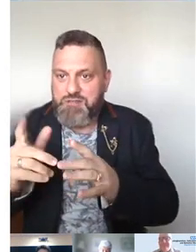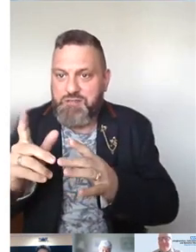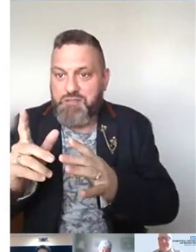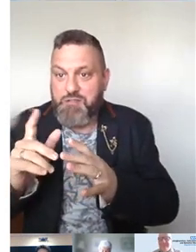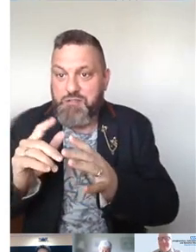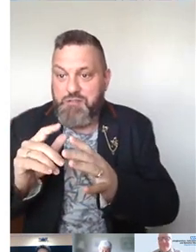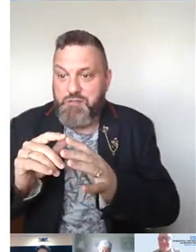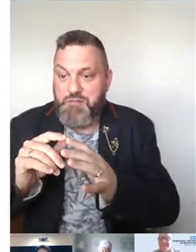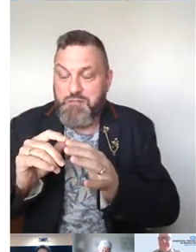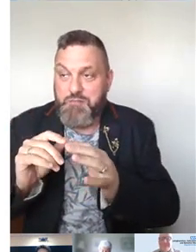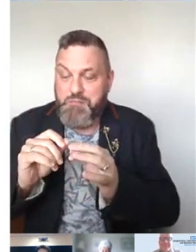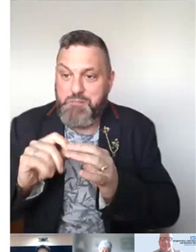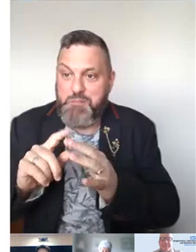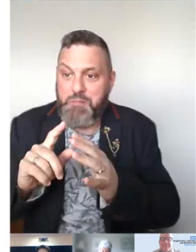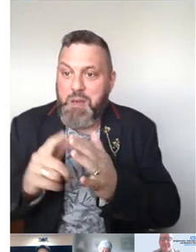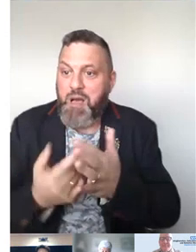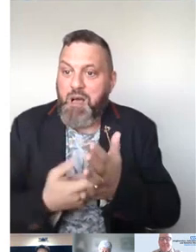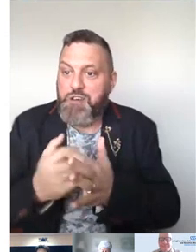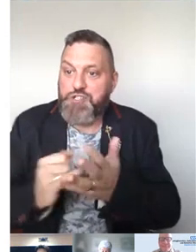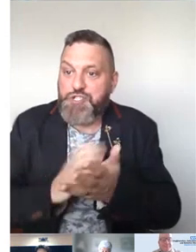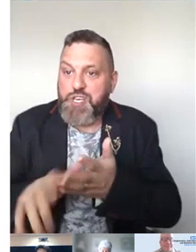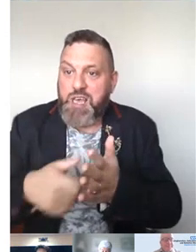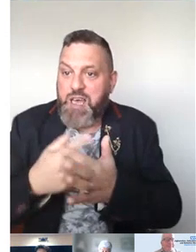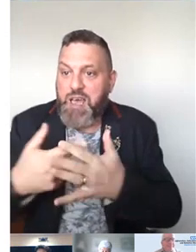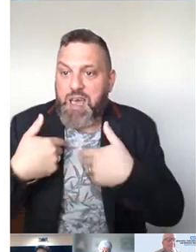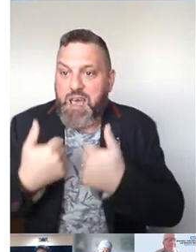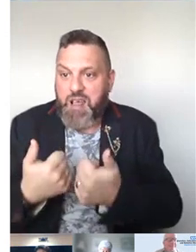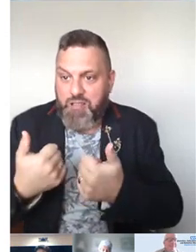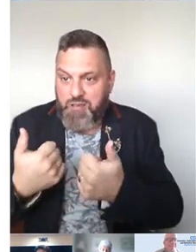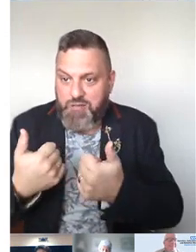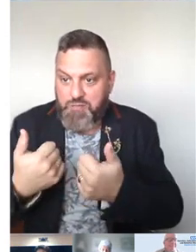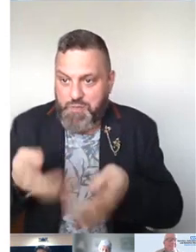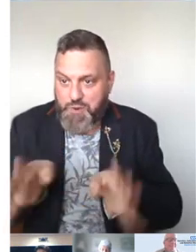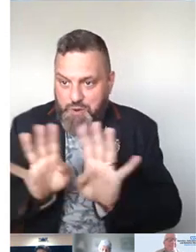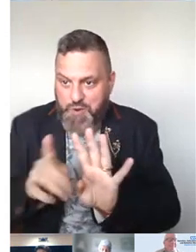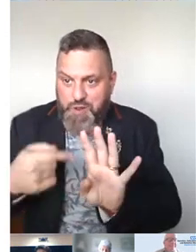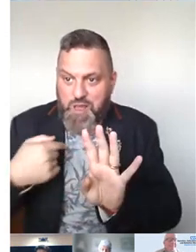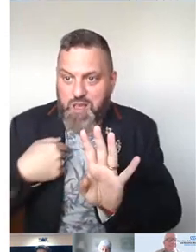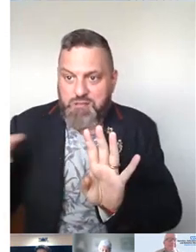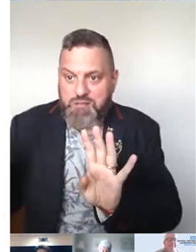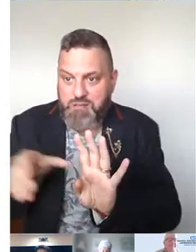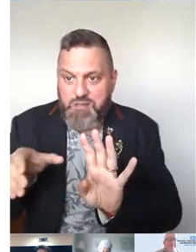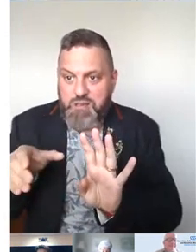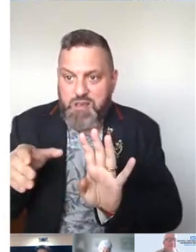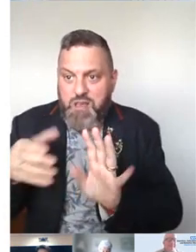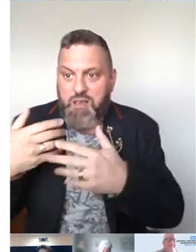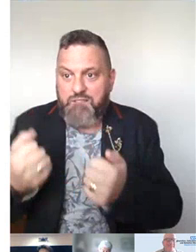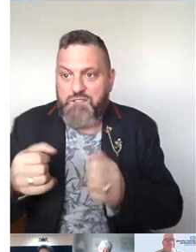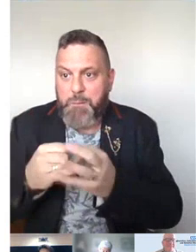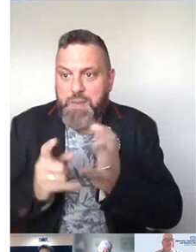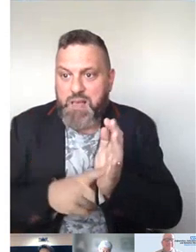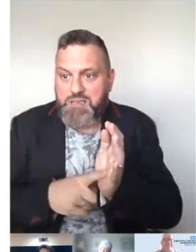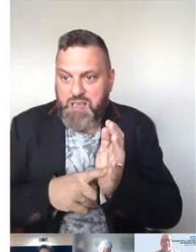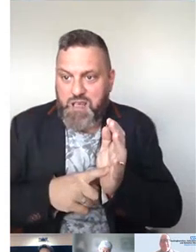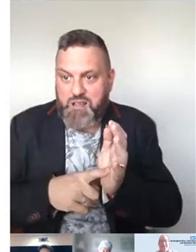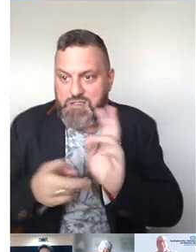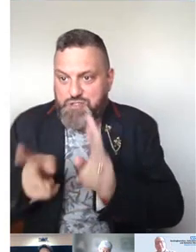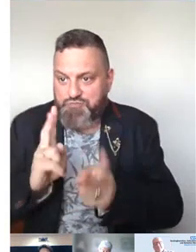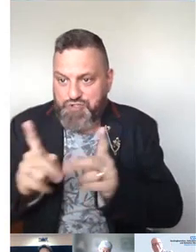Thank you. Okay, and we are also joined by our BSL interpreter today on the meeting.